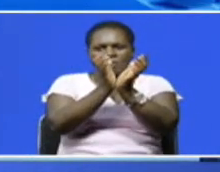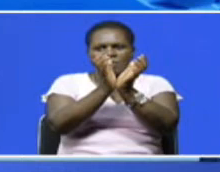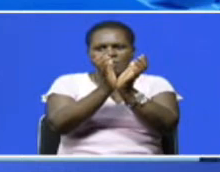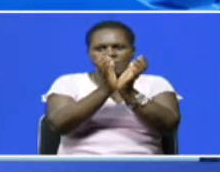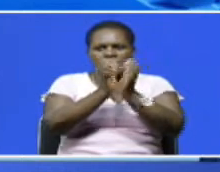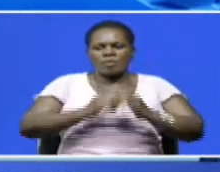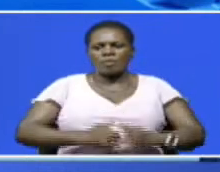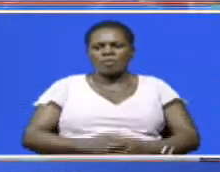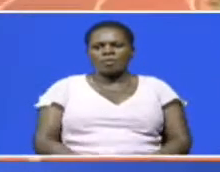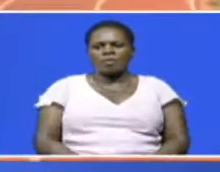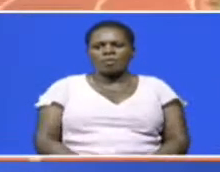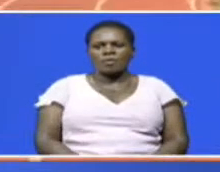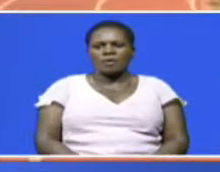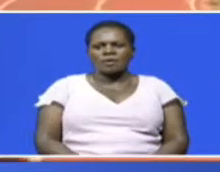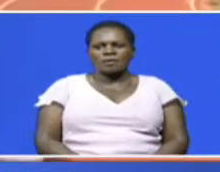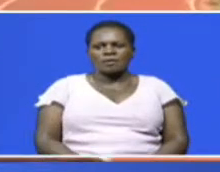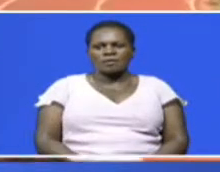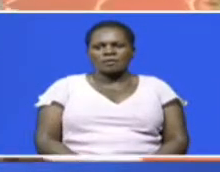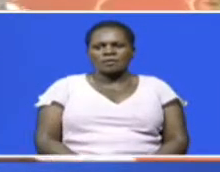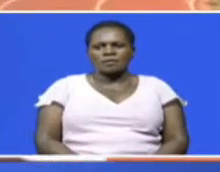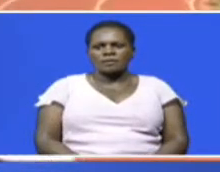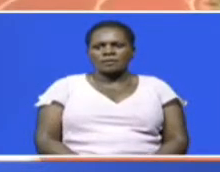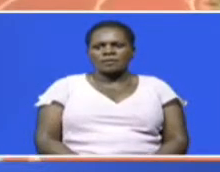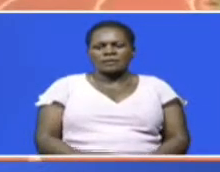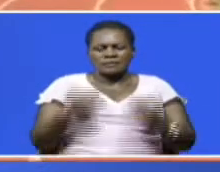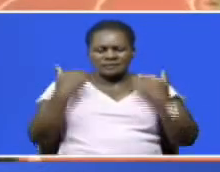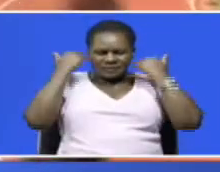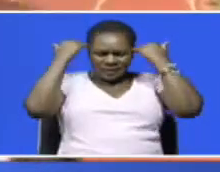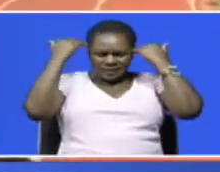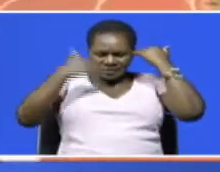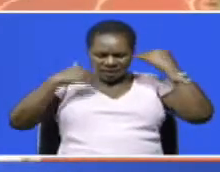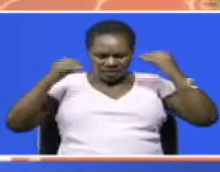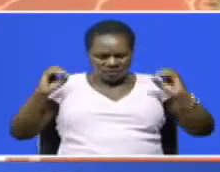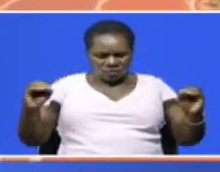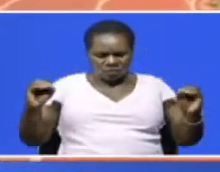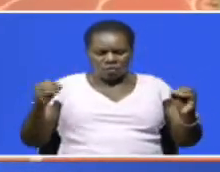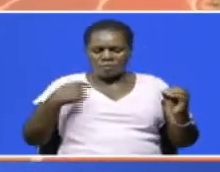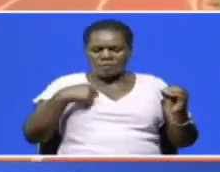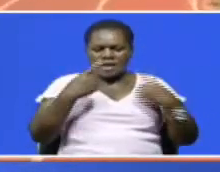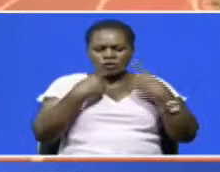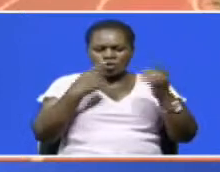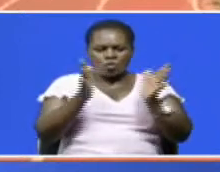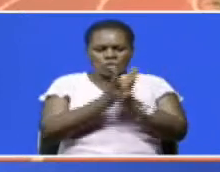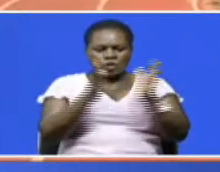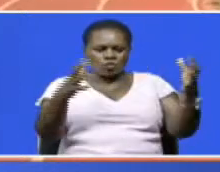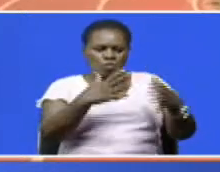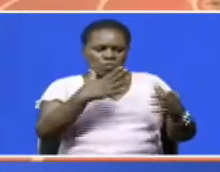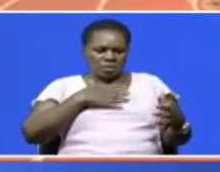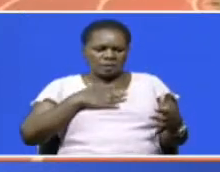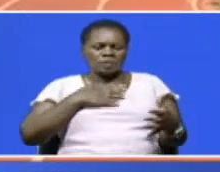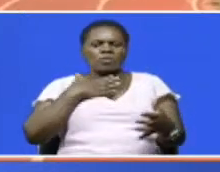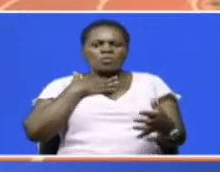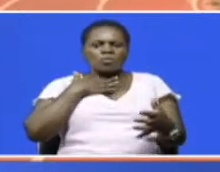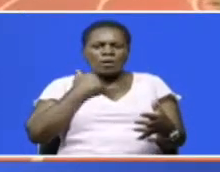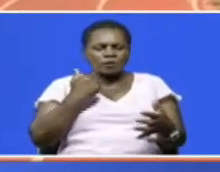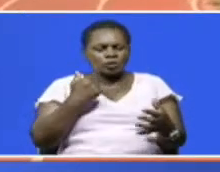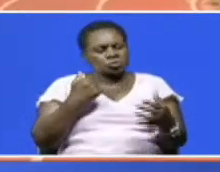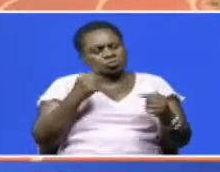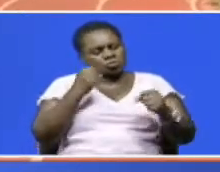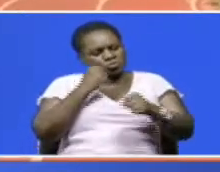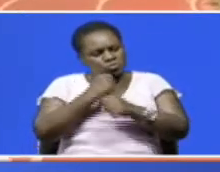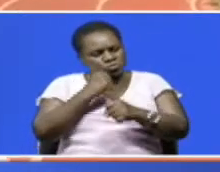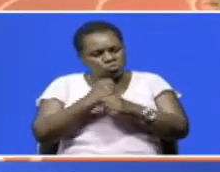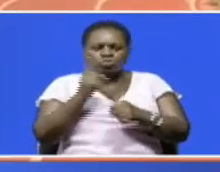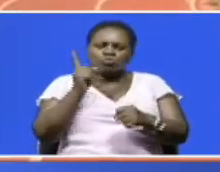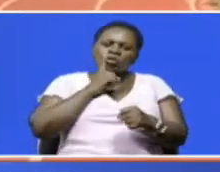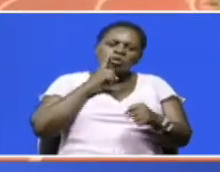round. Let me tell you, there's no pressure. I've spoken to the boys and they just want to enjoy the game tomorrow.